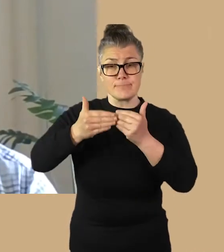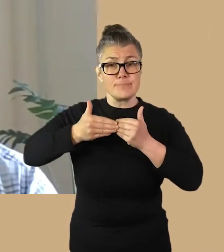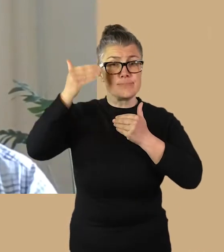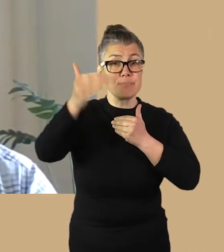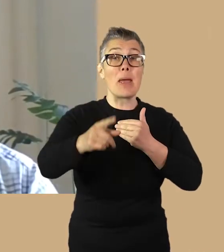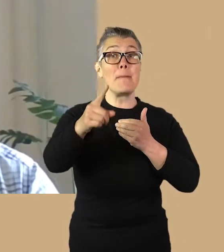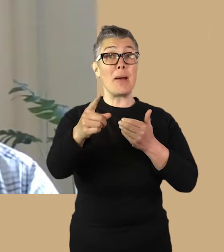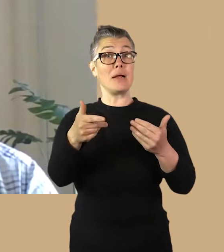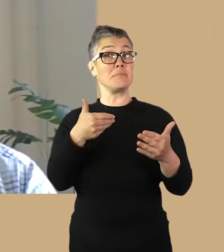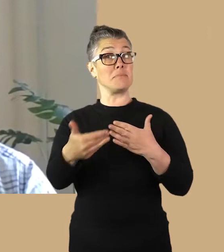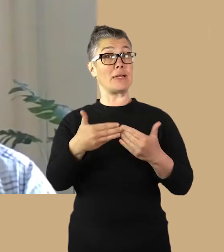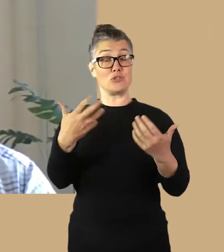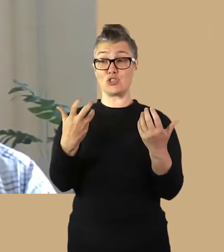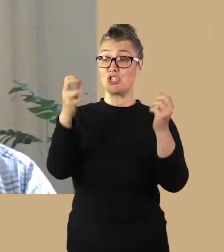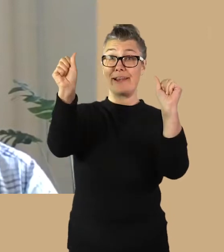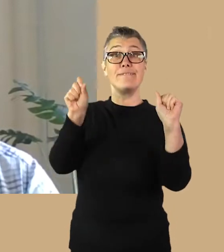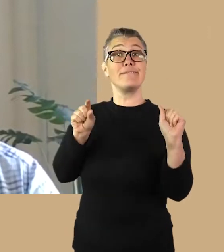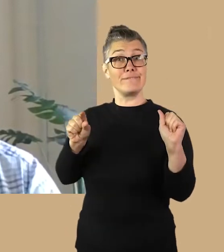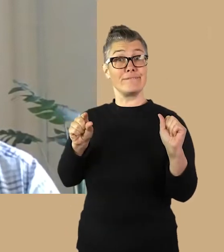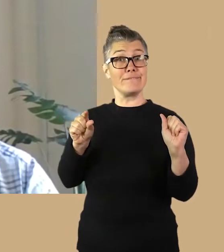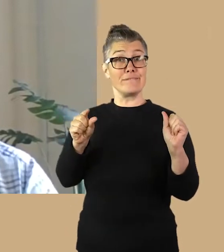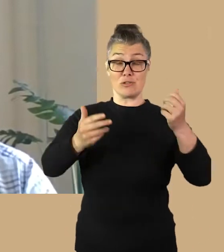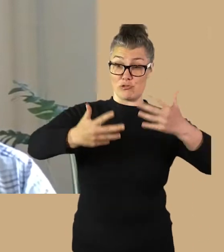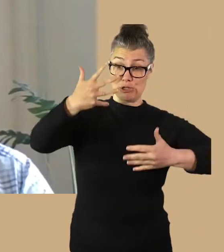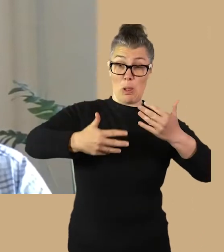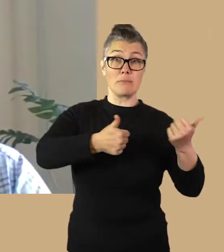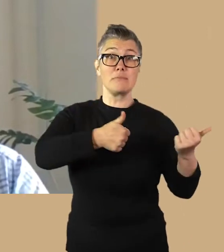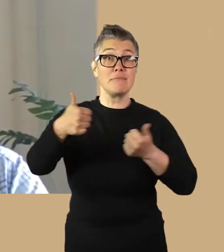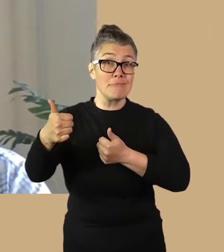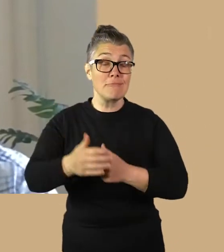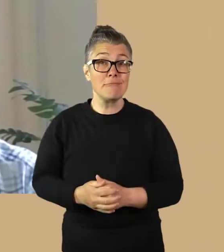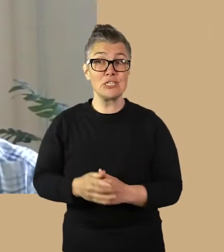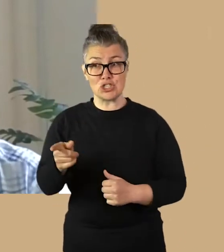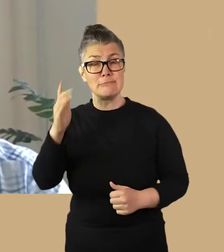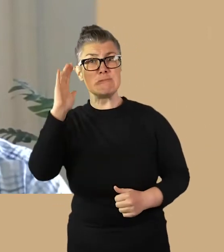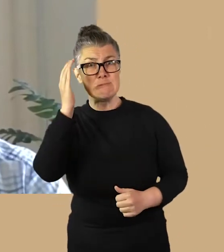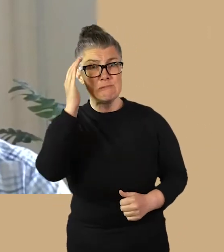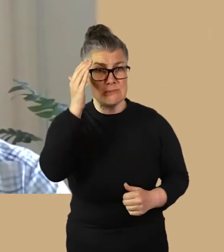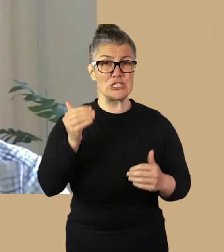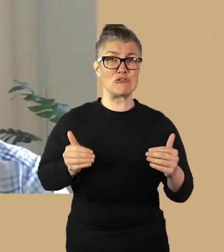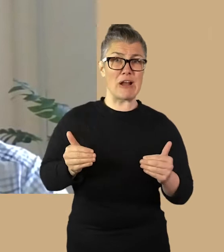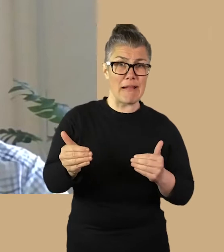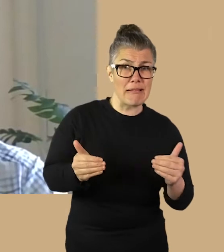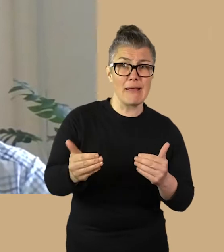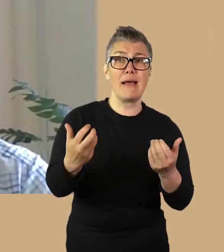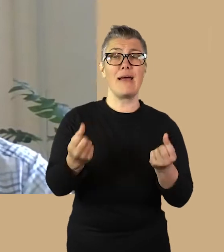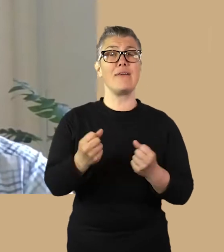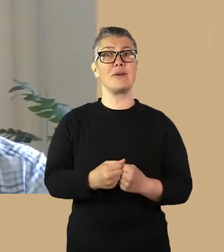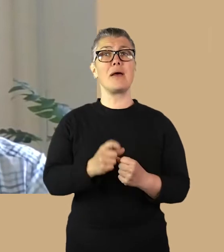life, but she managed to achieve good results despite all the troubles through her